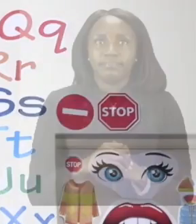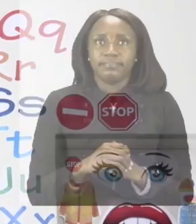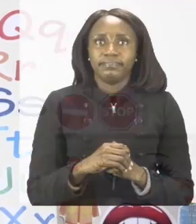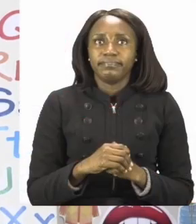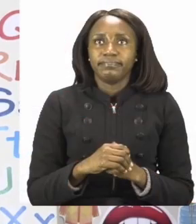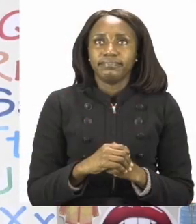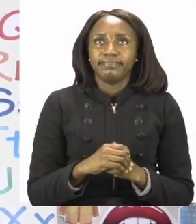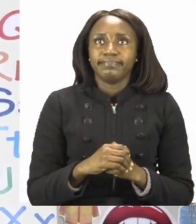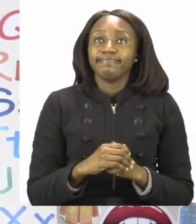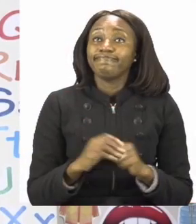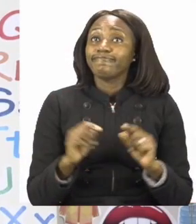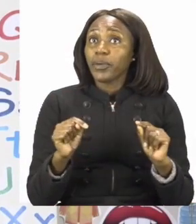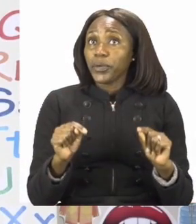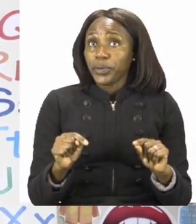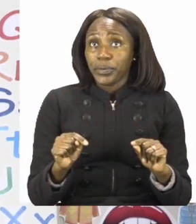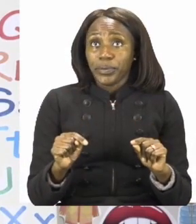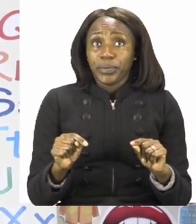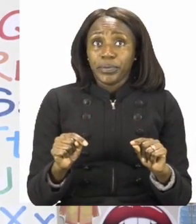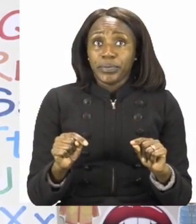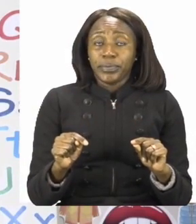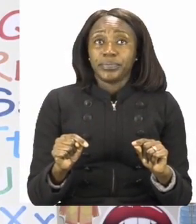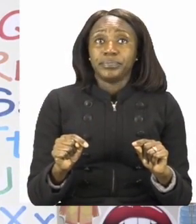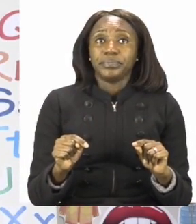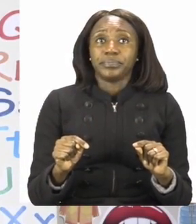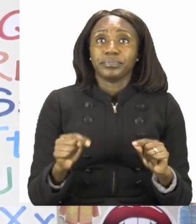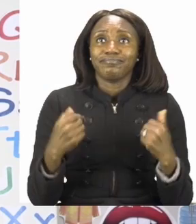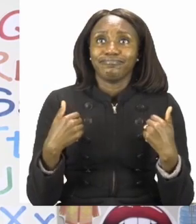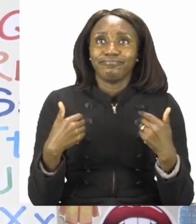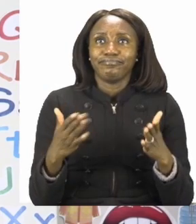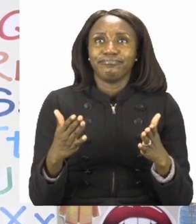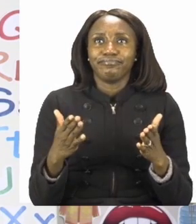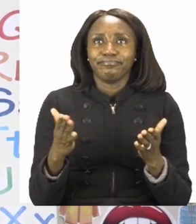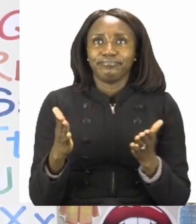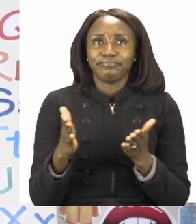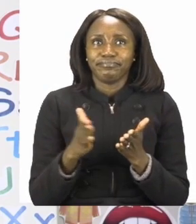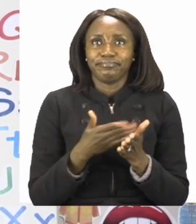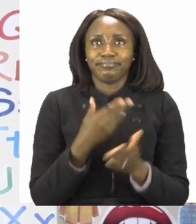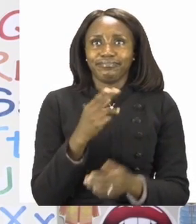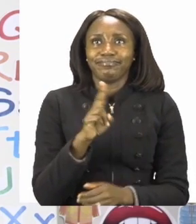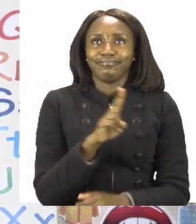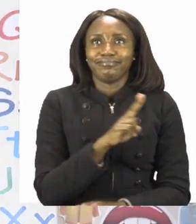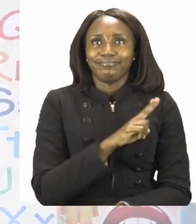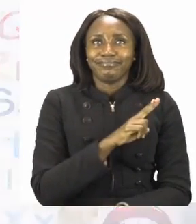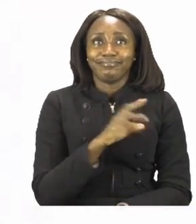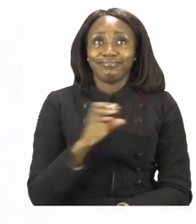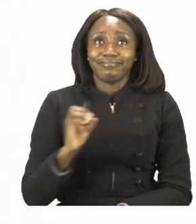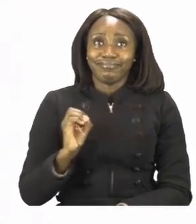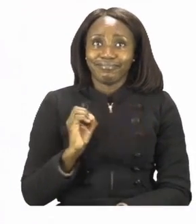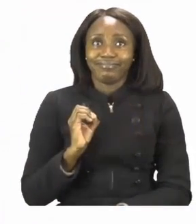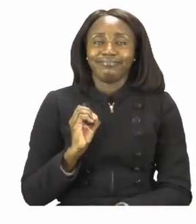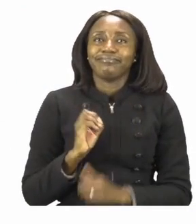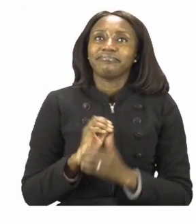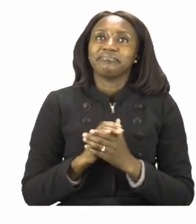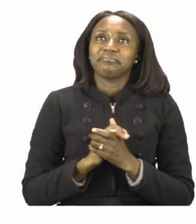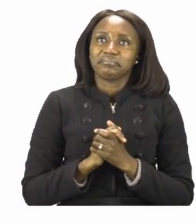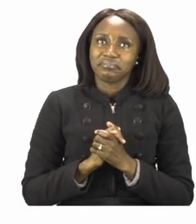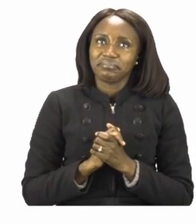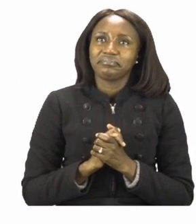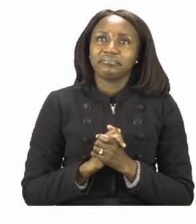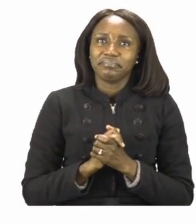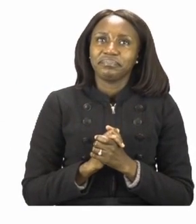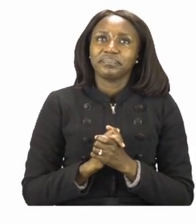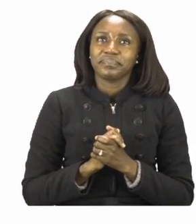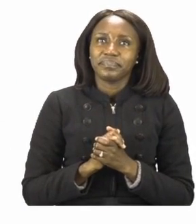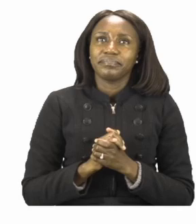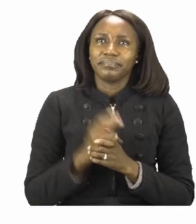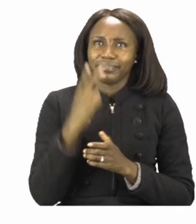For our lesson today, boys and girls, we are going to start on page 20. On page 20, we can see that